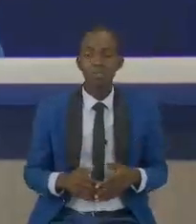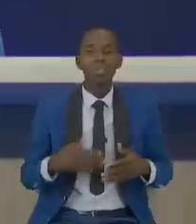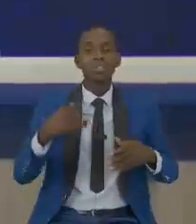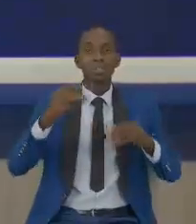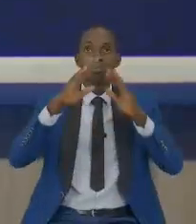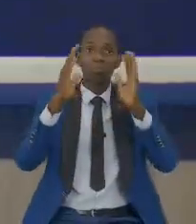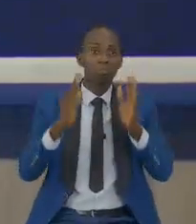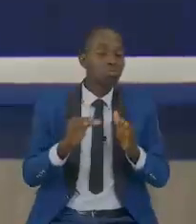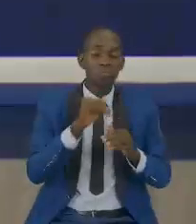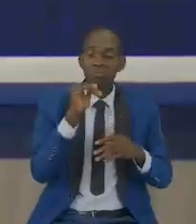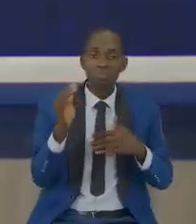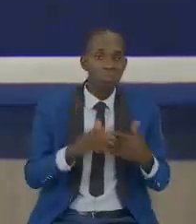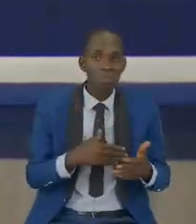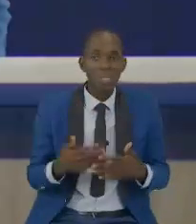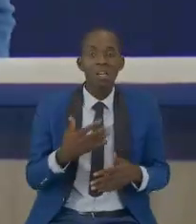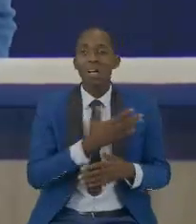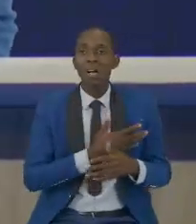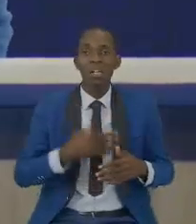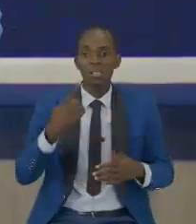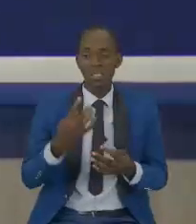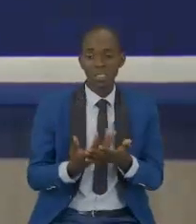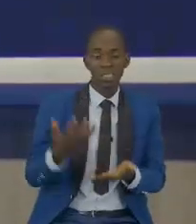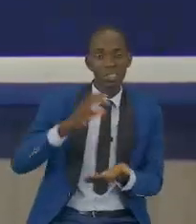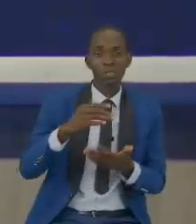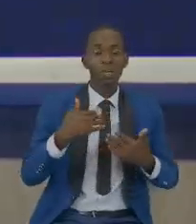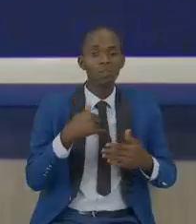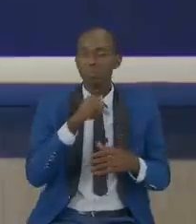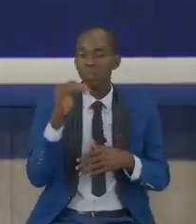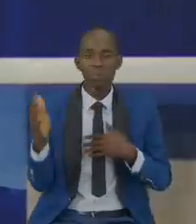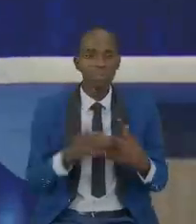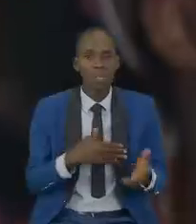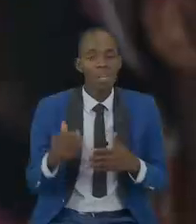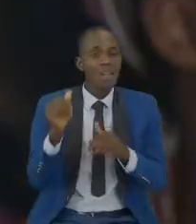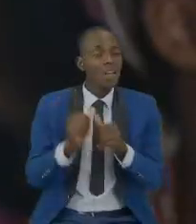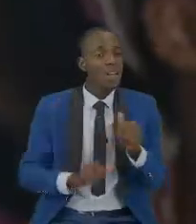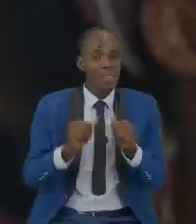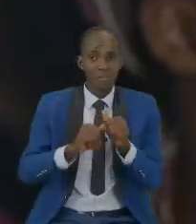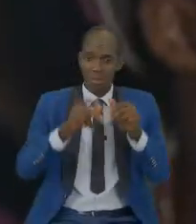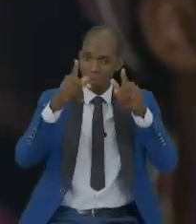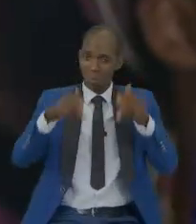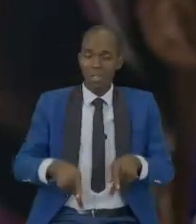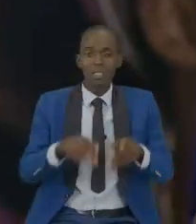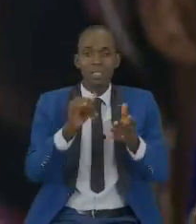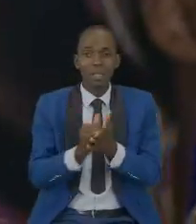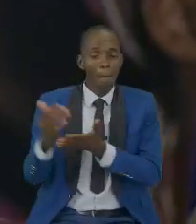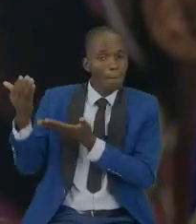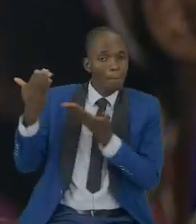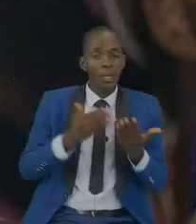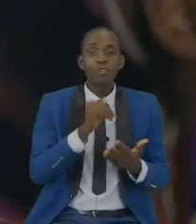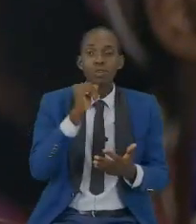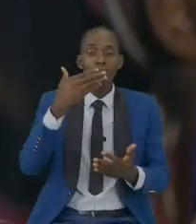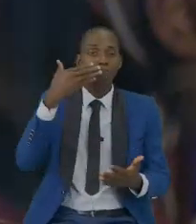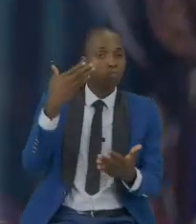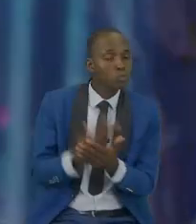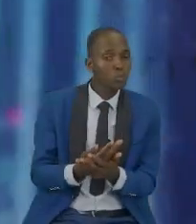income, substance does not matter. Every tree that bringeth not forth good fruit is